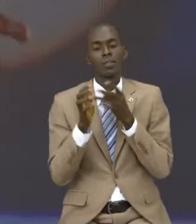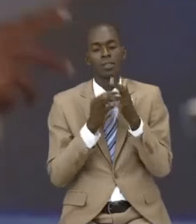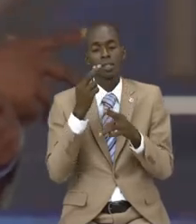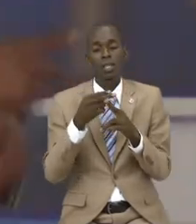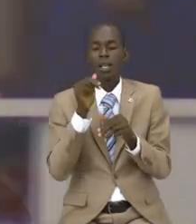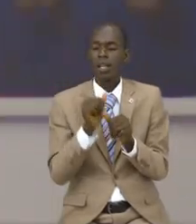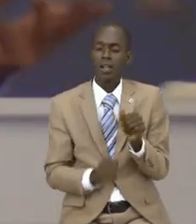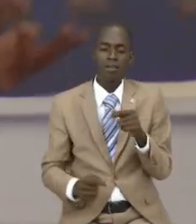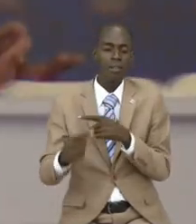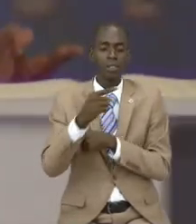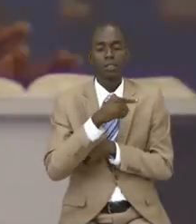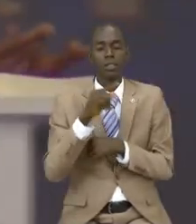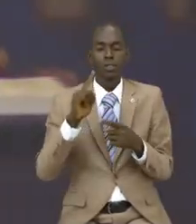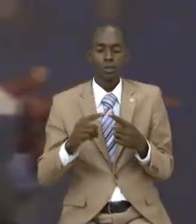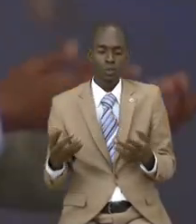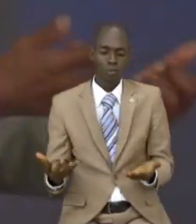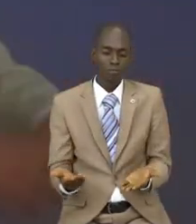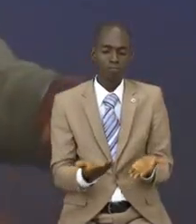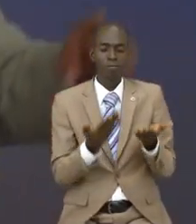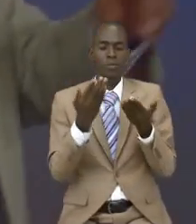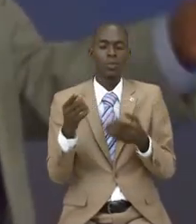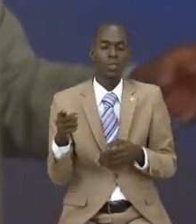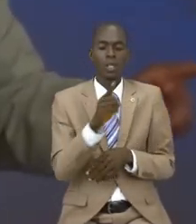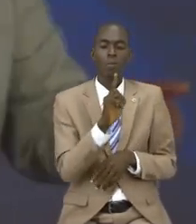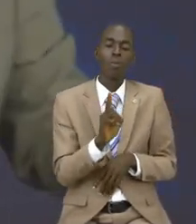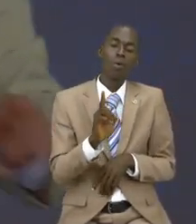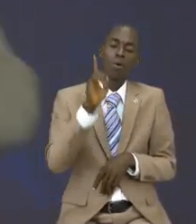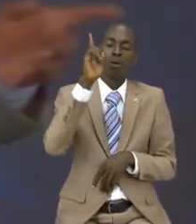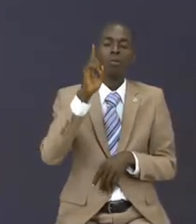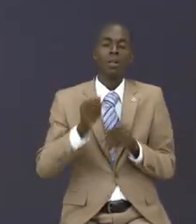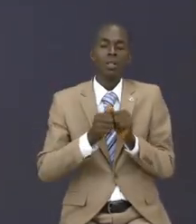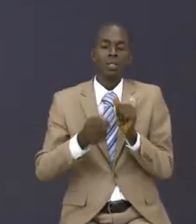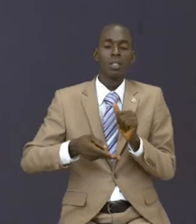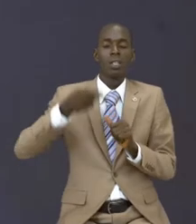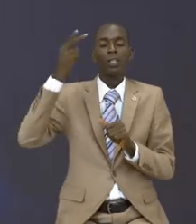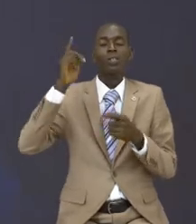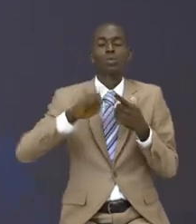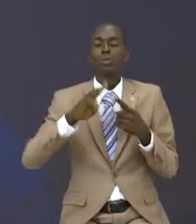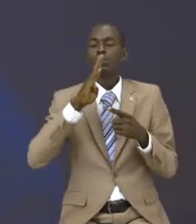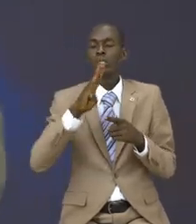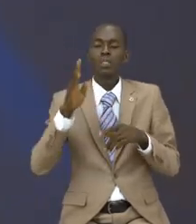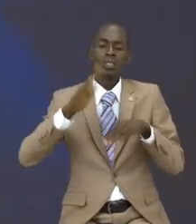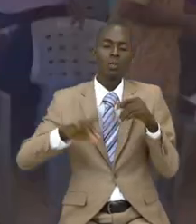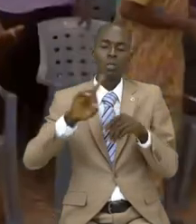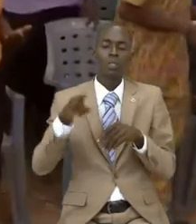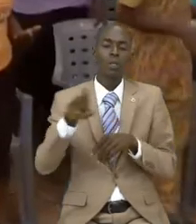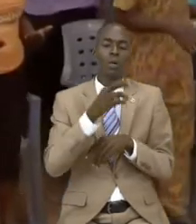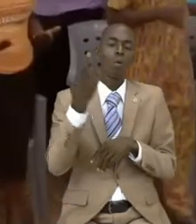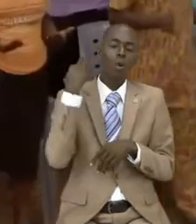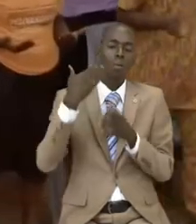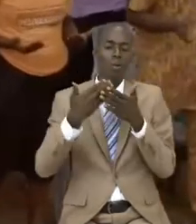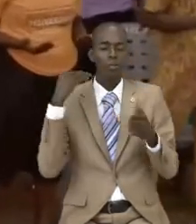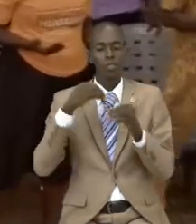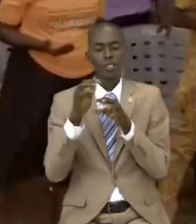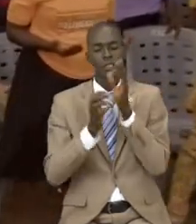day to lift them higher than they were the previous day in Jesus' name.